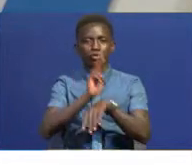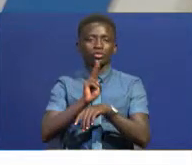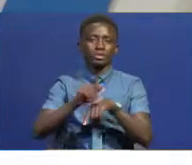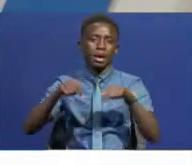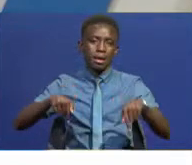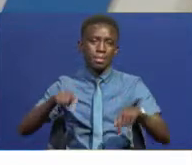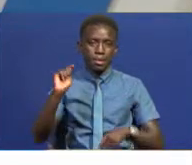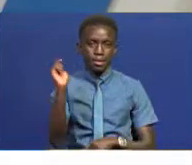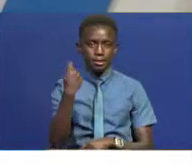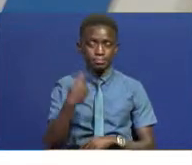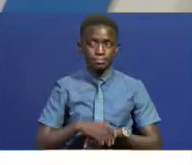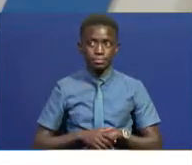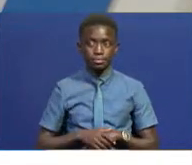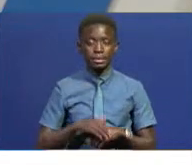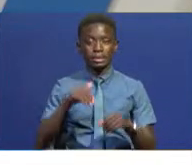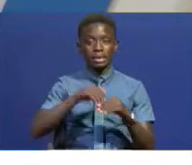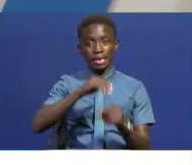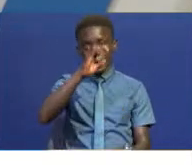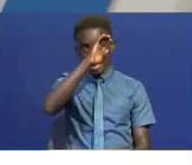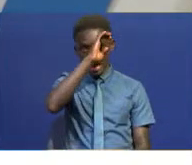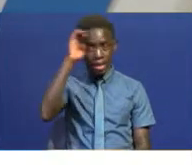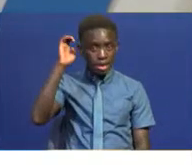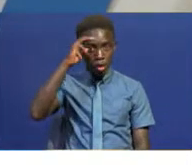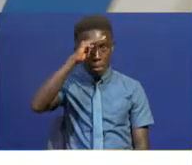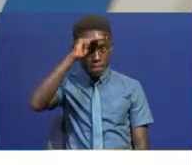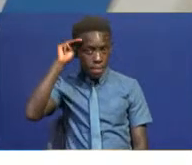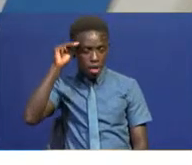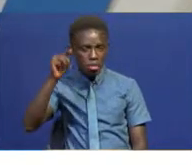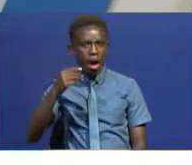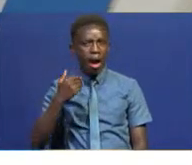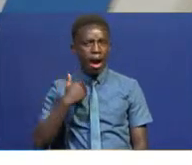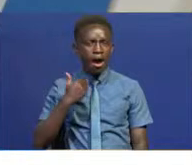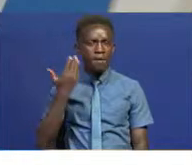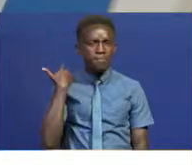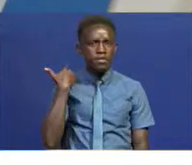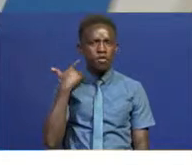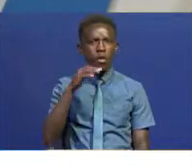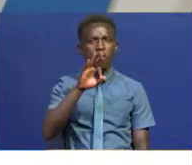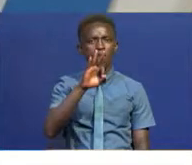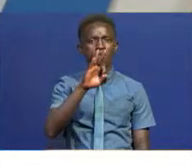In Elgeyo Marakwet, there used to be Frosper Mining Company. It closed